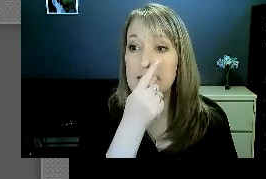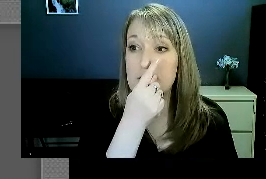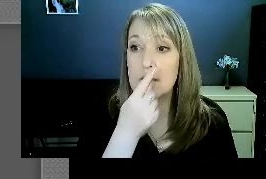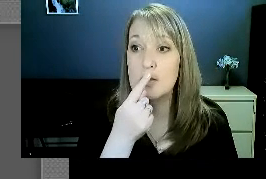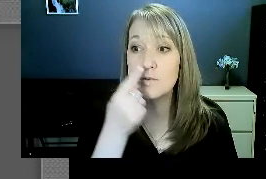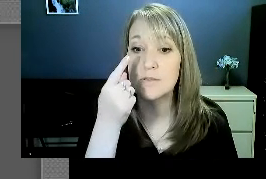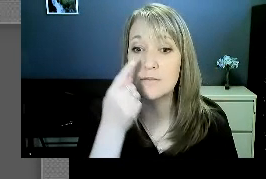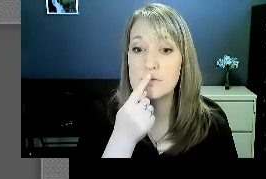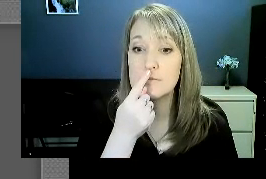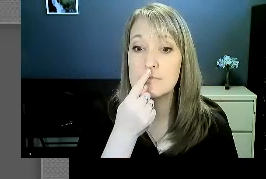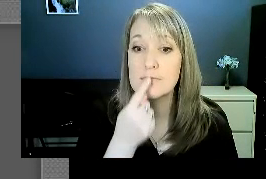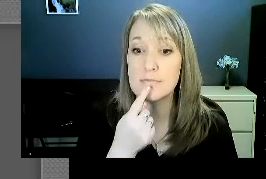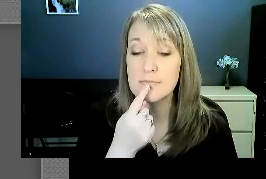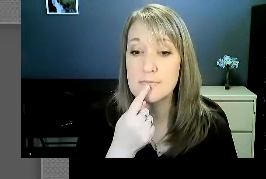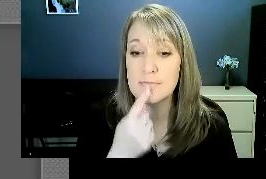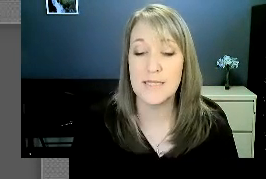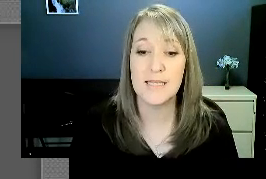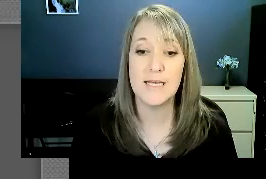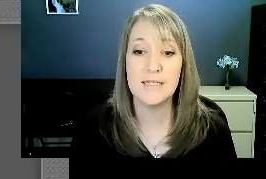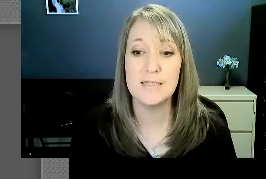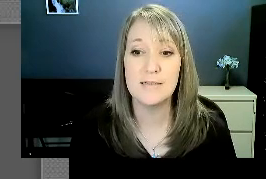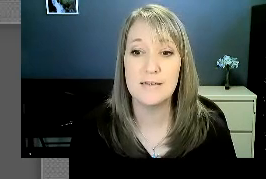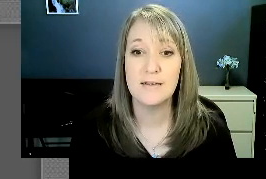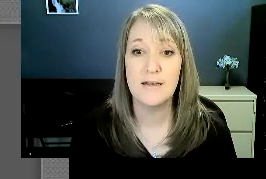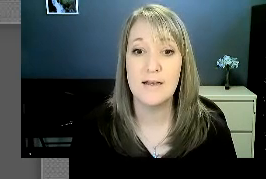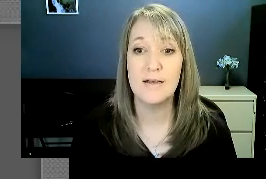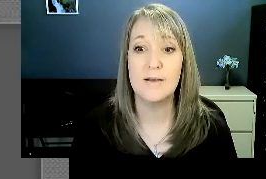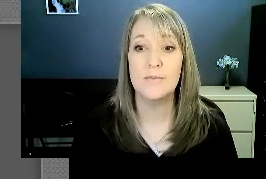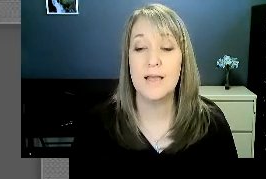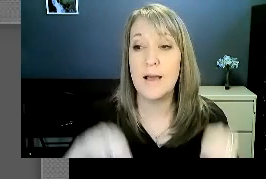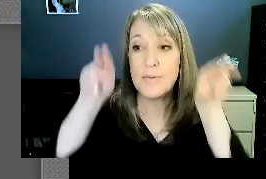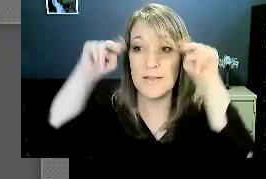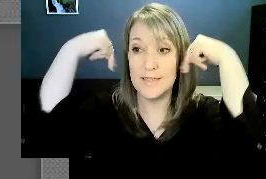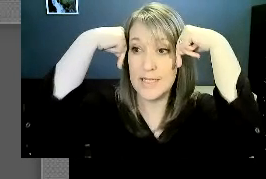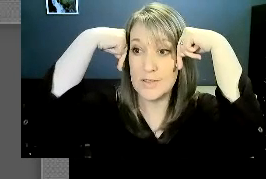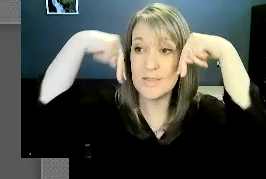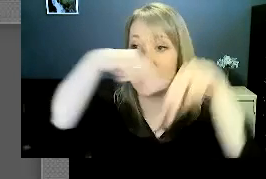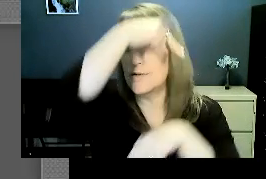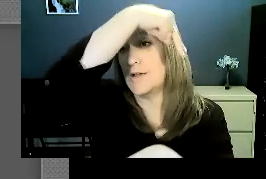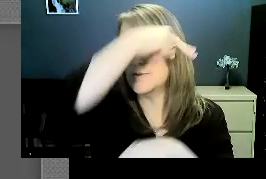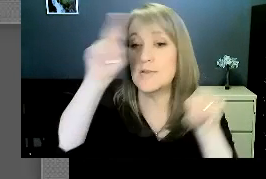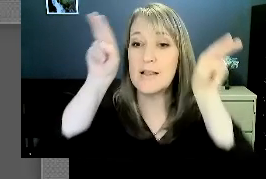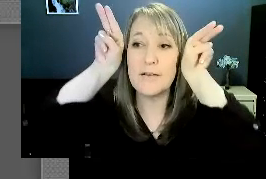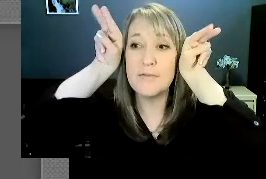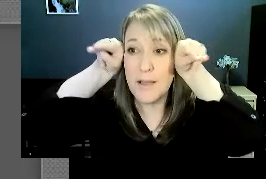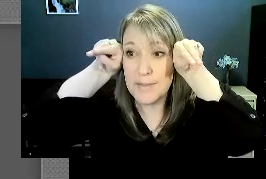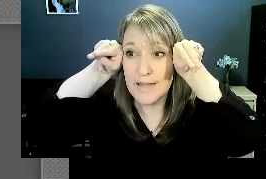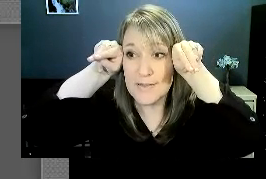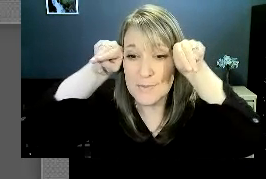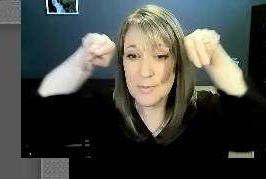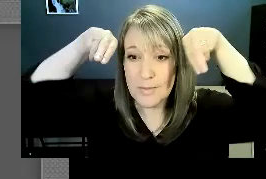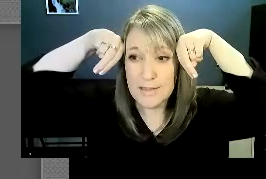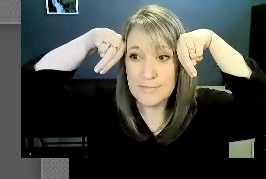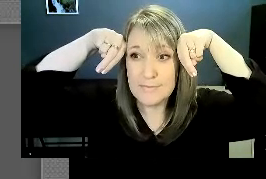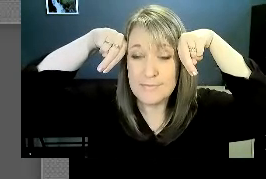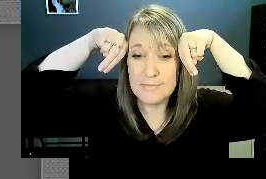Got a little nose like that. How about the little ears? I don't know how you do that, like flopping down this